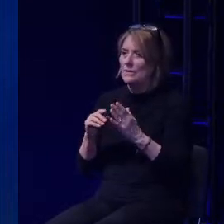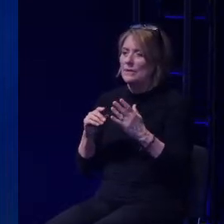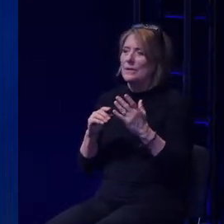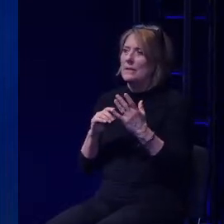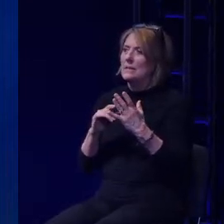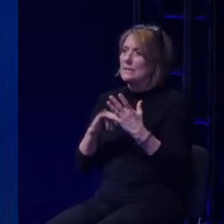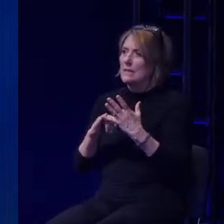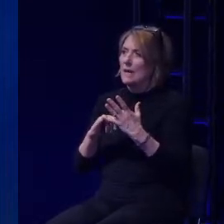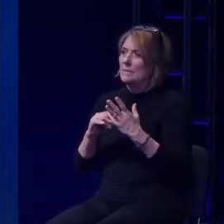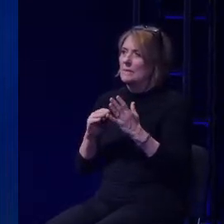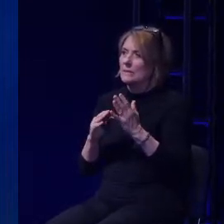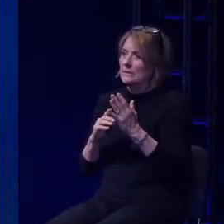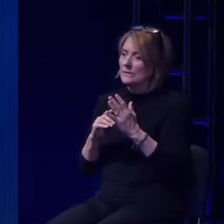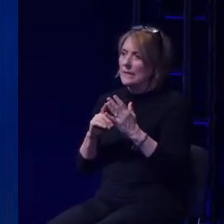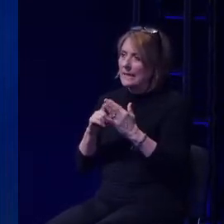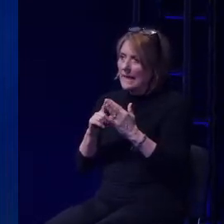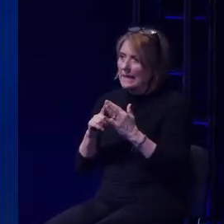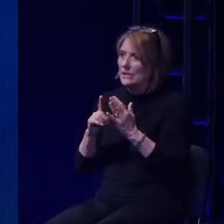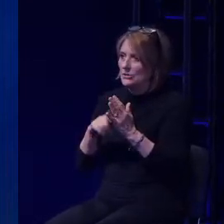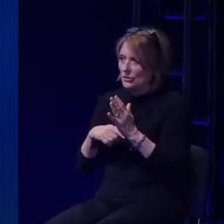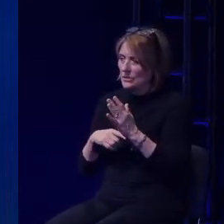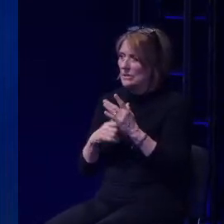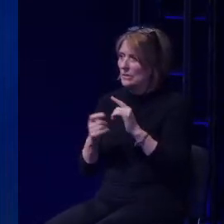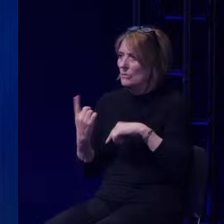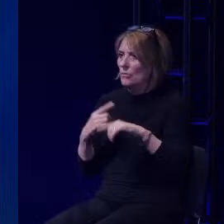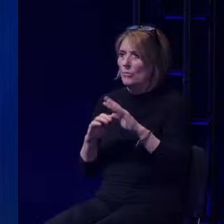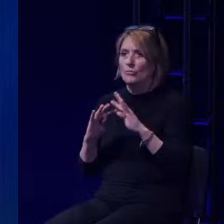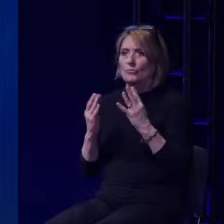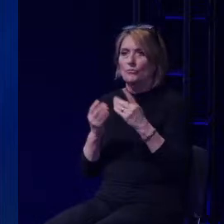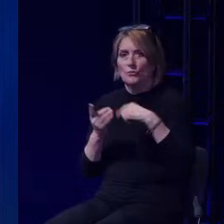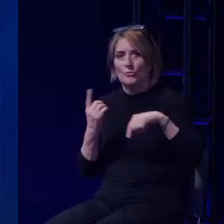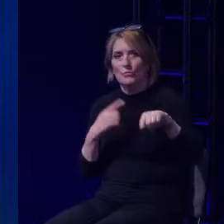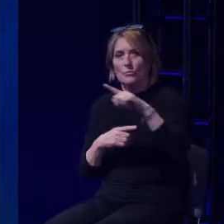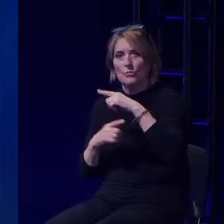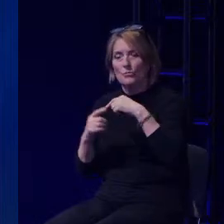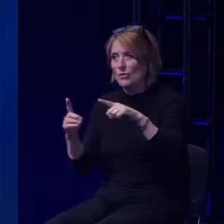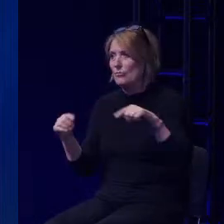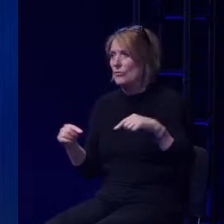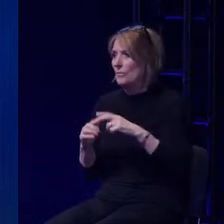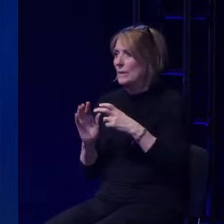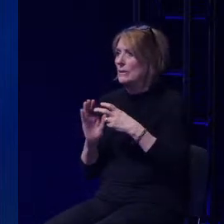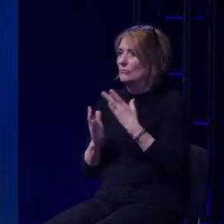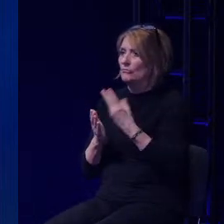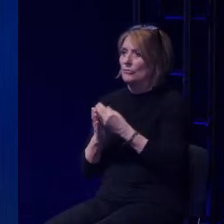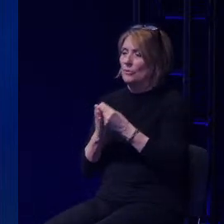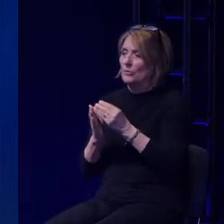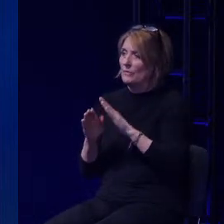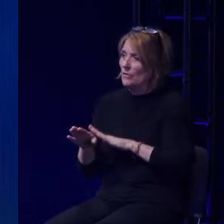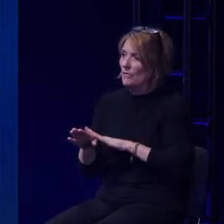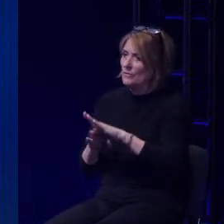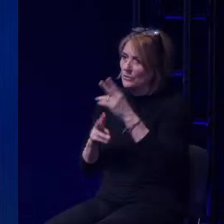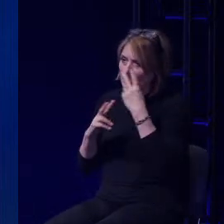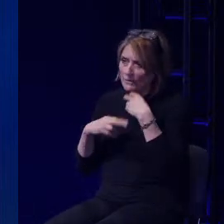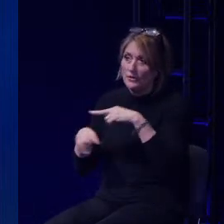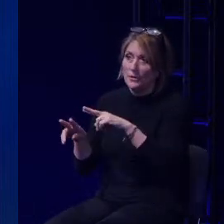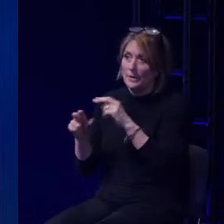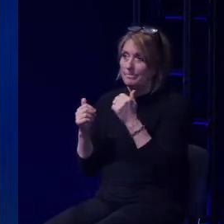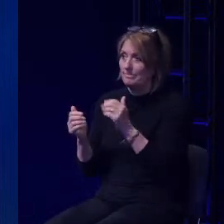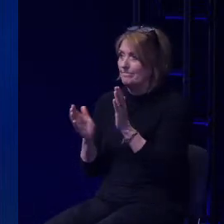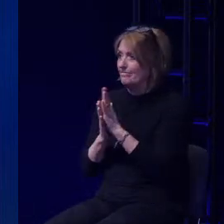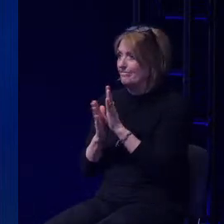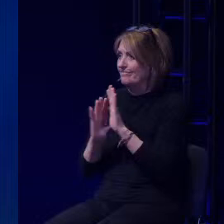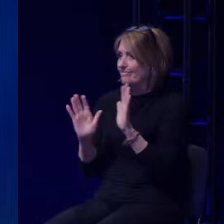Simon, Eley Johnson, and all the crews around the room who have been recording these for future viewing. So I think a round of